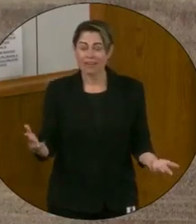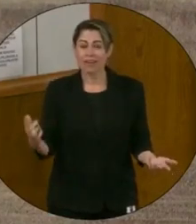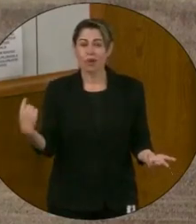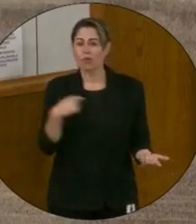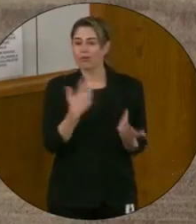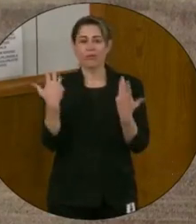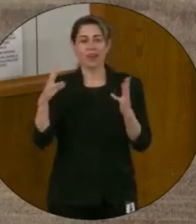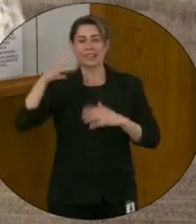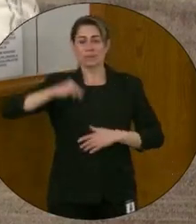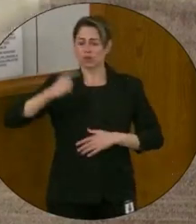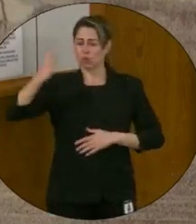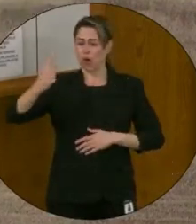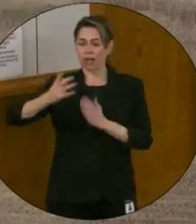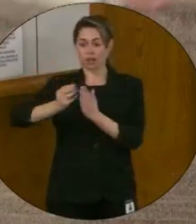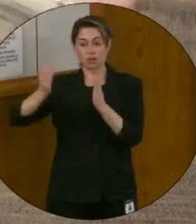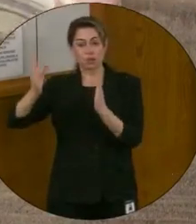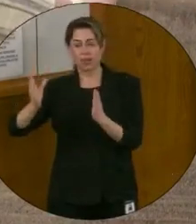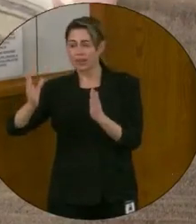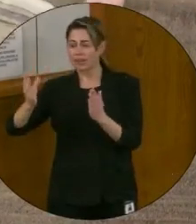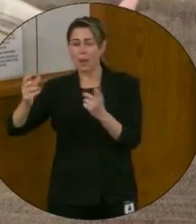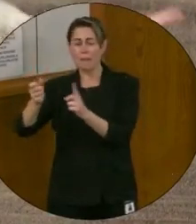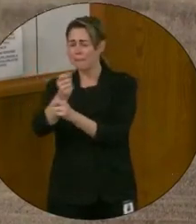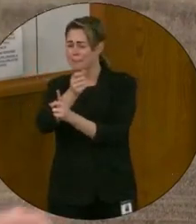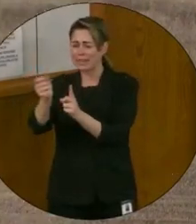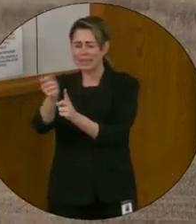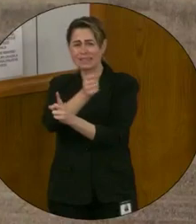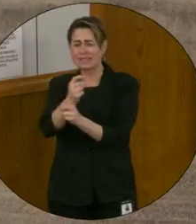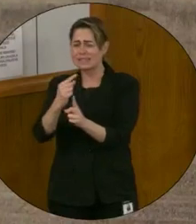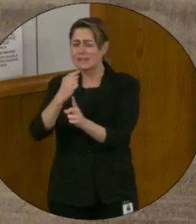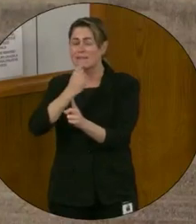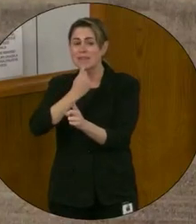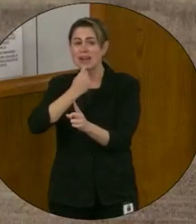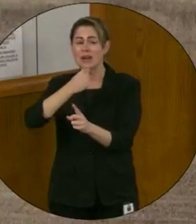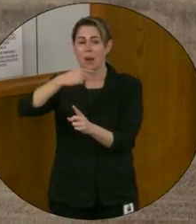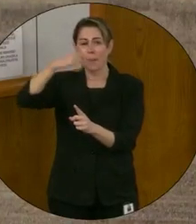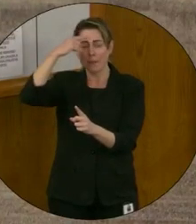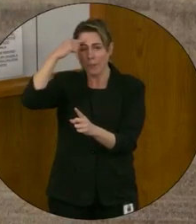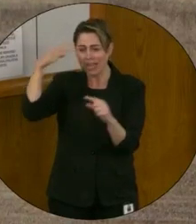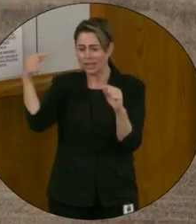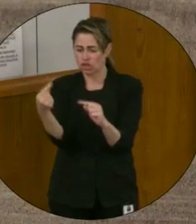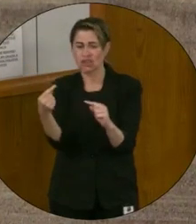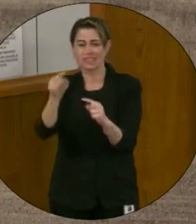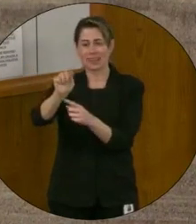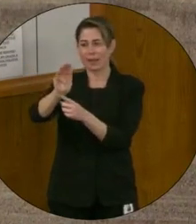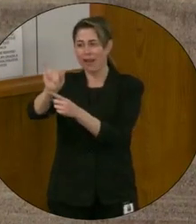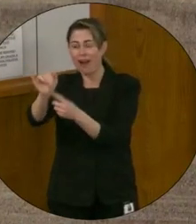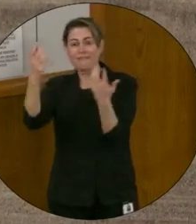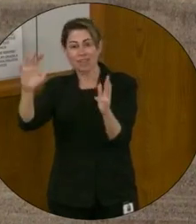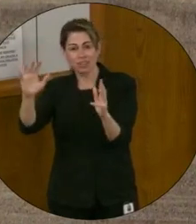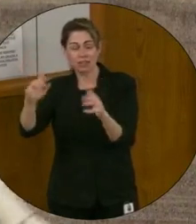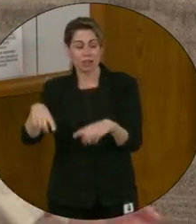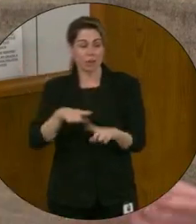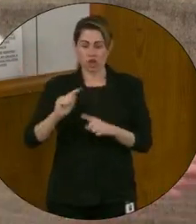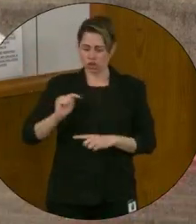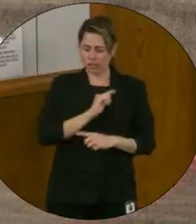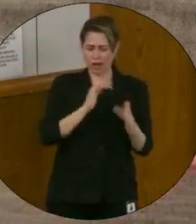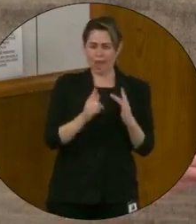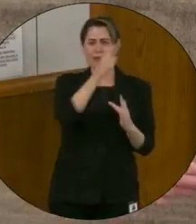already had one student beaten into a severe brain injury. And yet, we have trustees online that